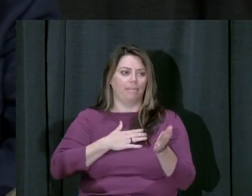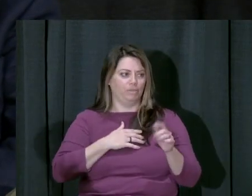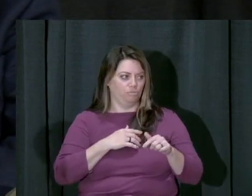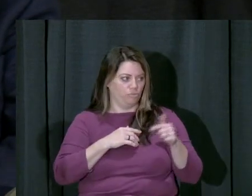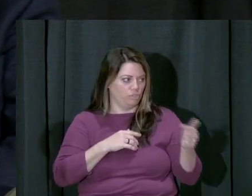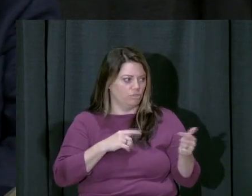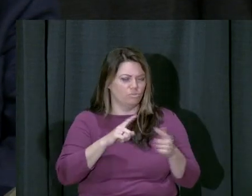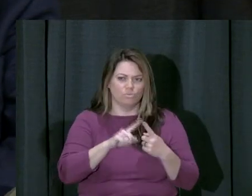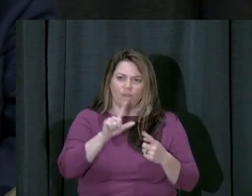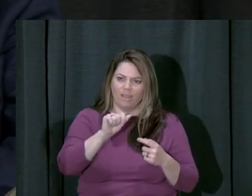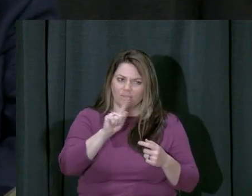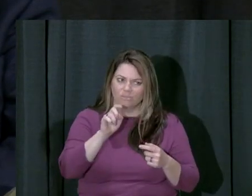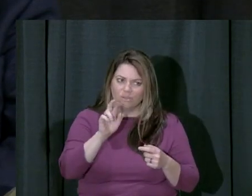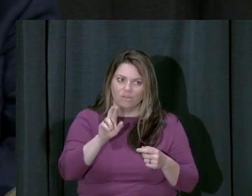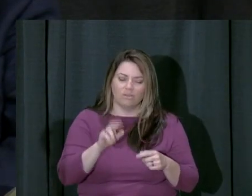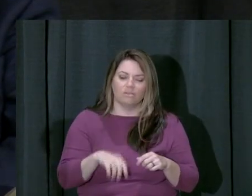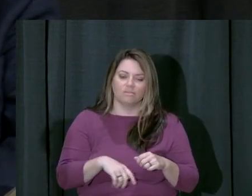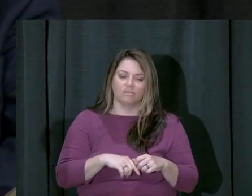Lazar.